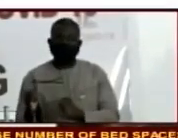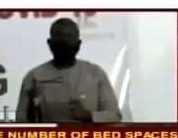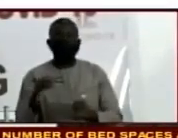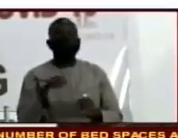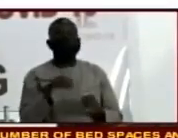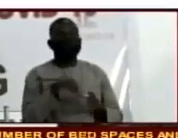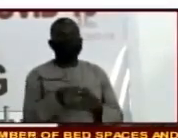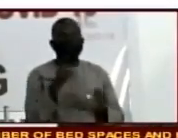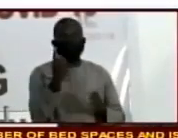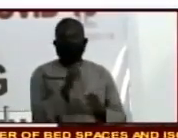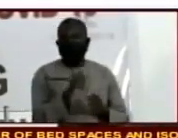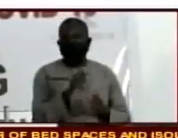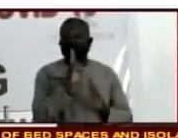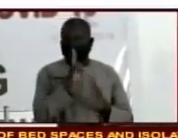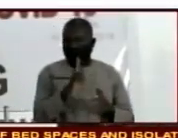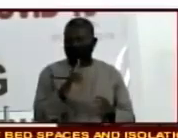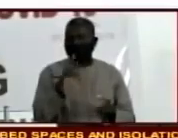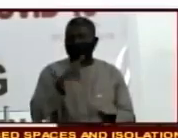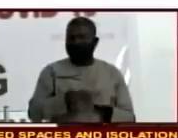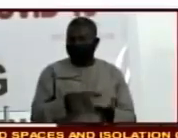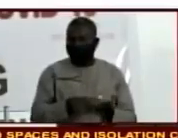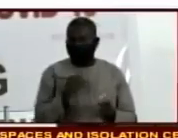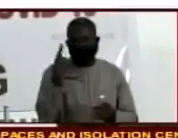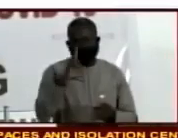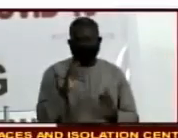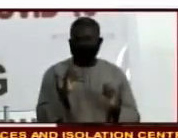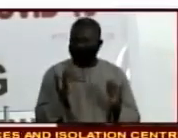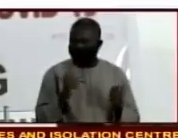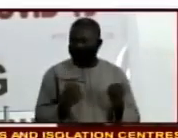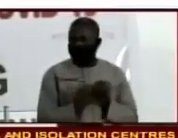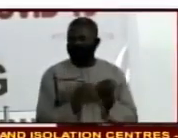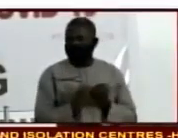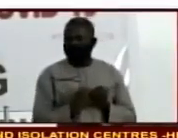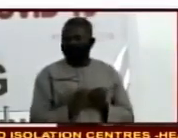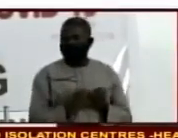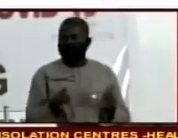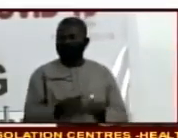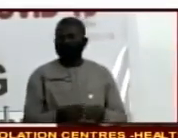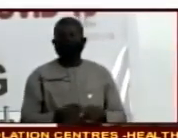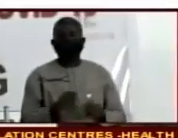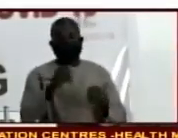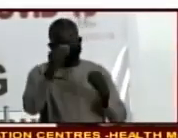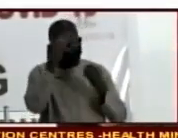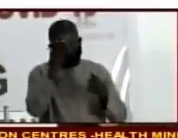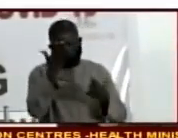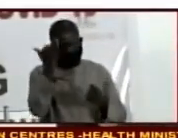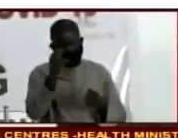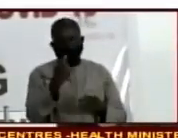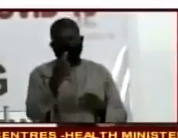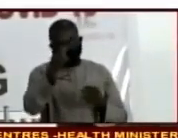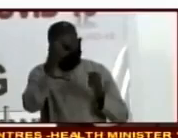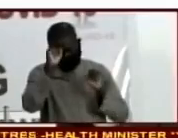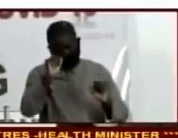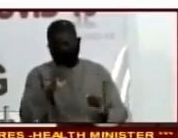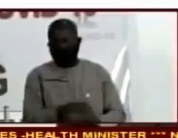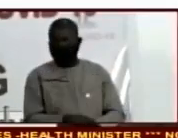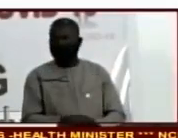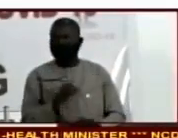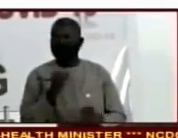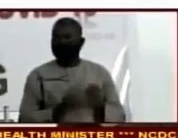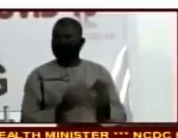Rapid Response Register for immediate support as directed by Mr. President.